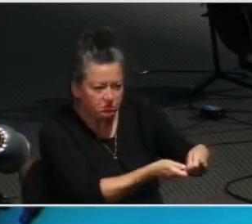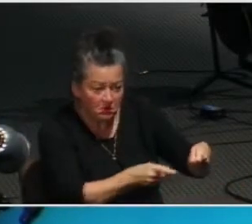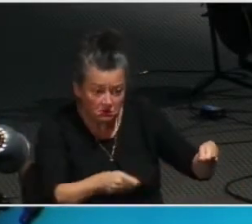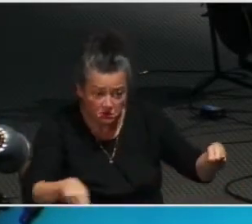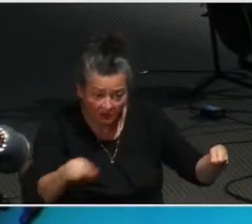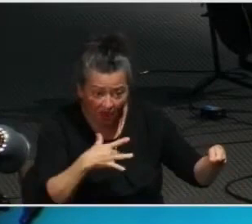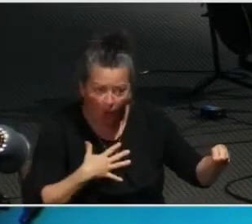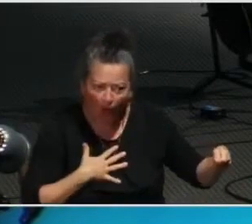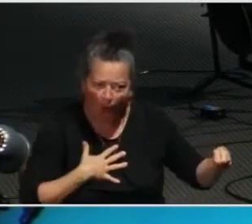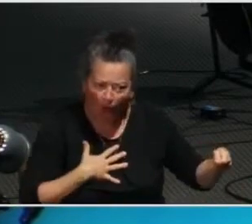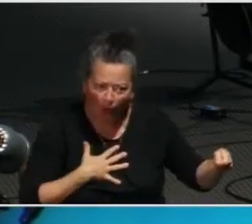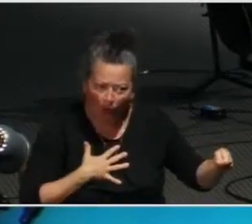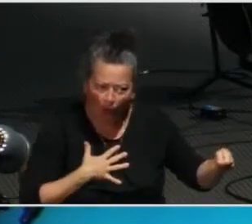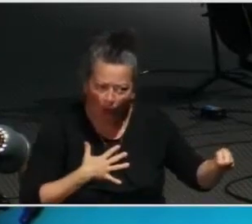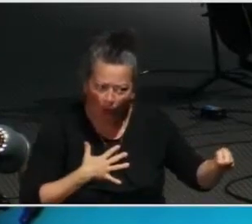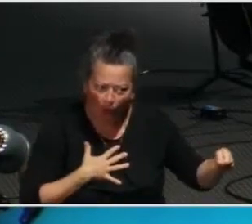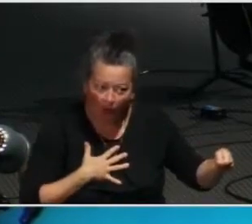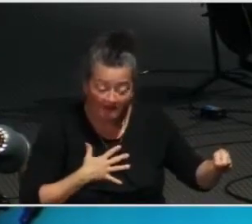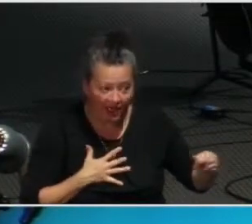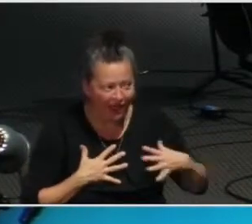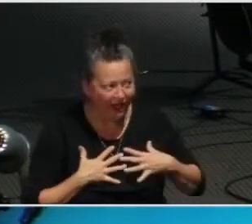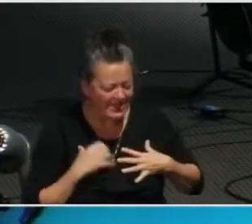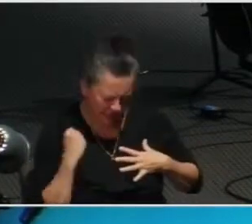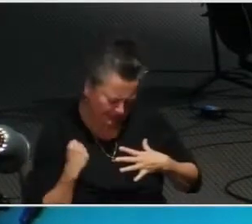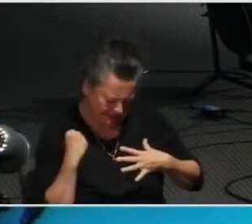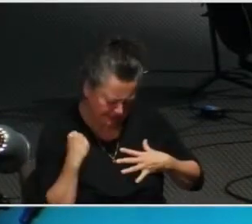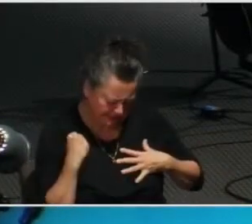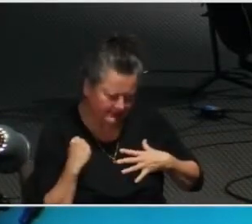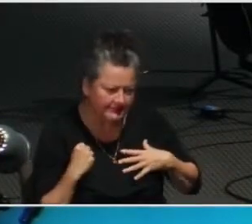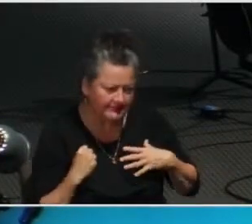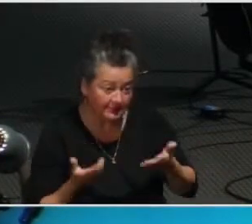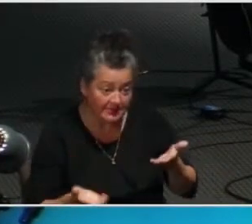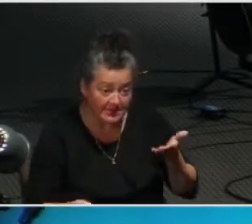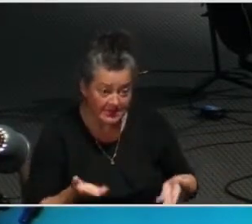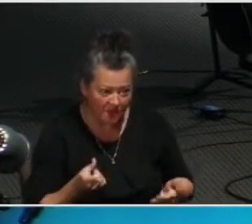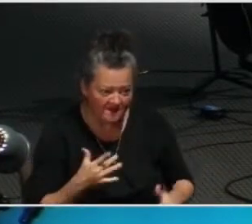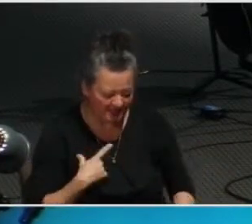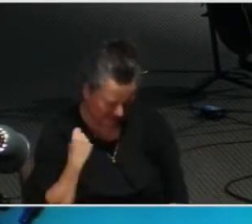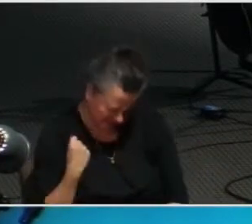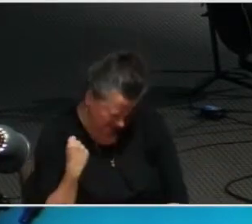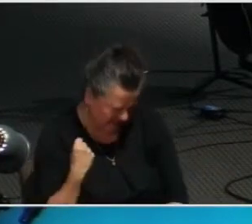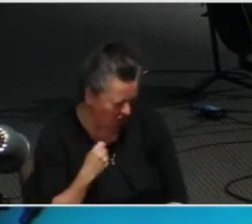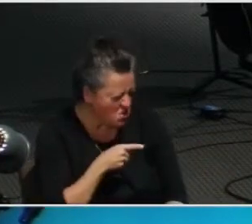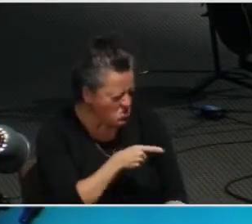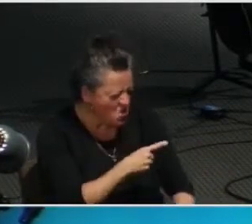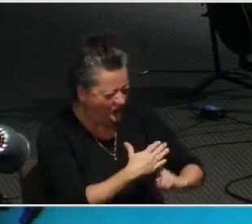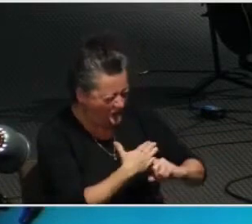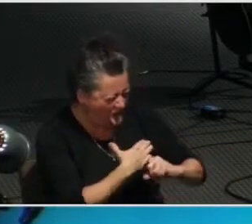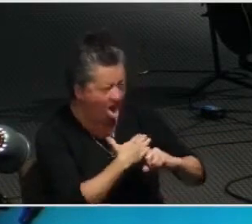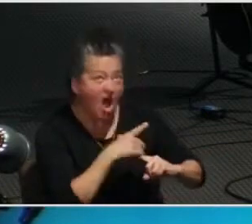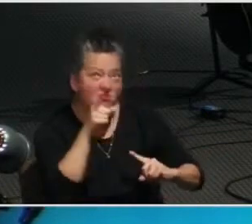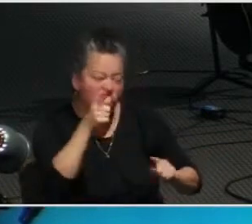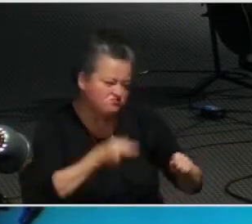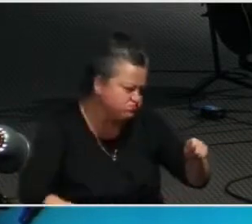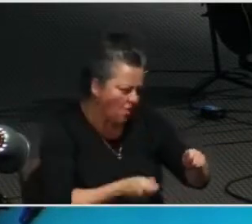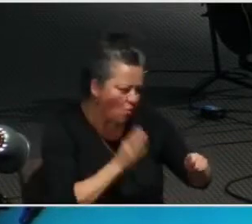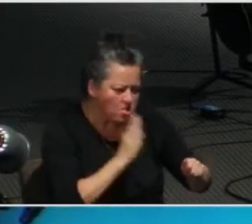some of us, it's good news. Oh, finally, that person that oppressed us,